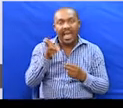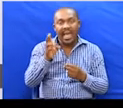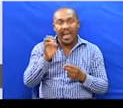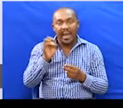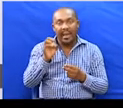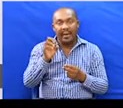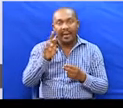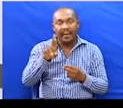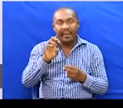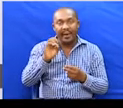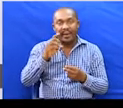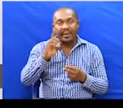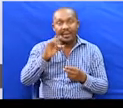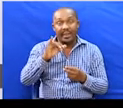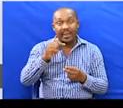Heredity.